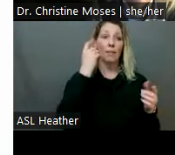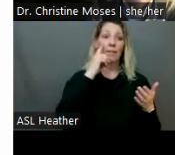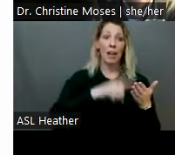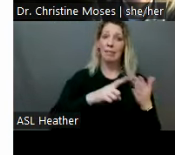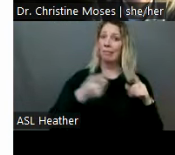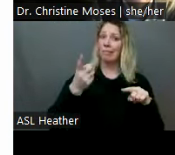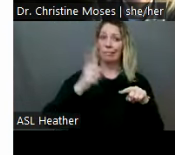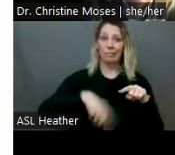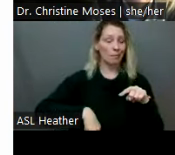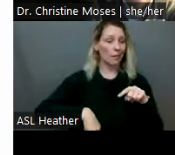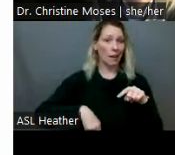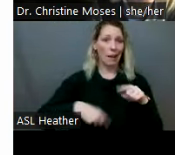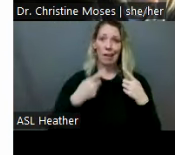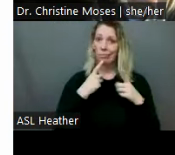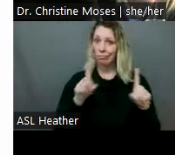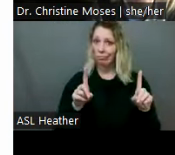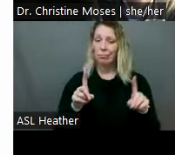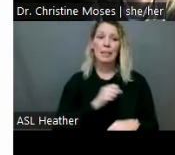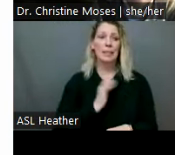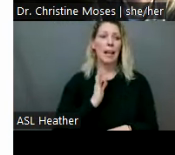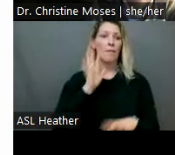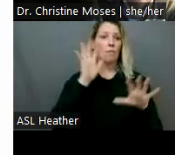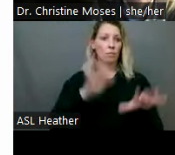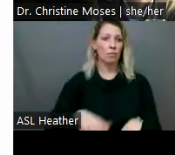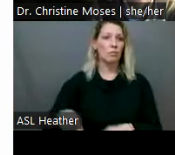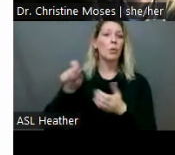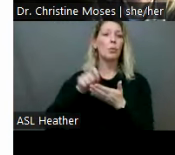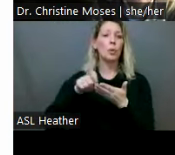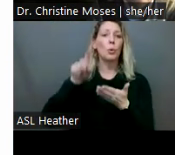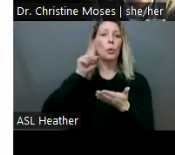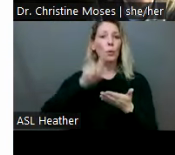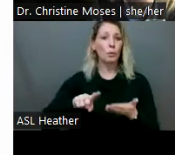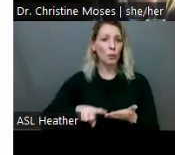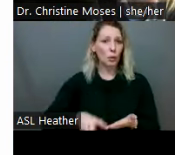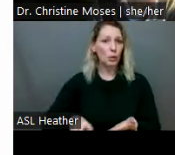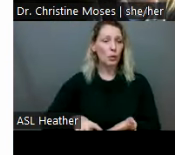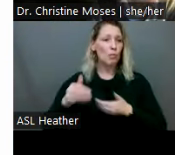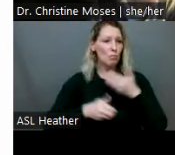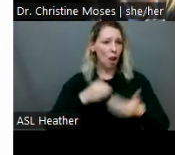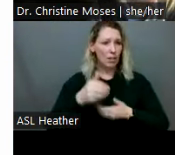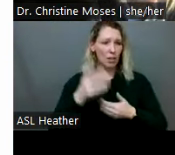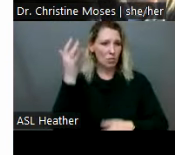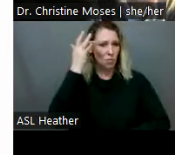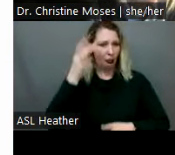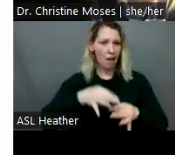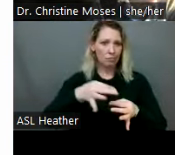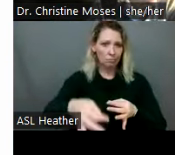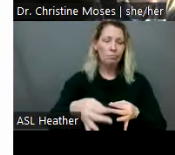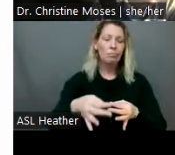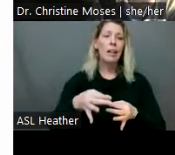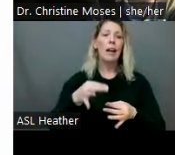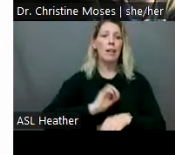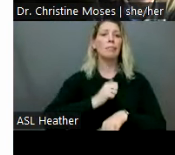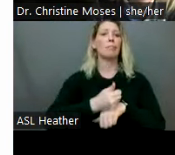unable to meet these timeframe targets, the staff shall undertake and provide written review of the process for the board to identify the source of the delays and implement an action plan